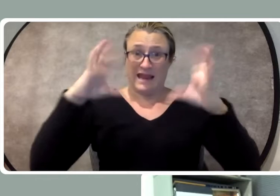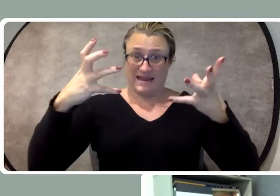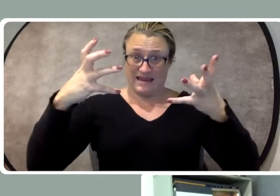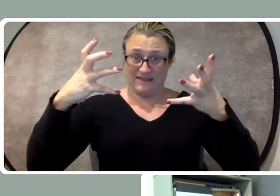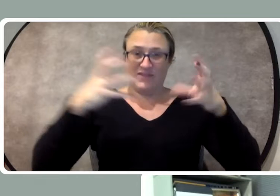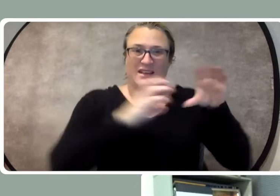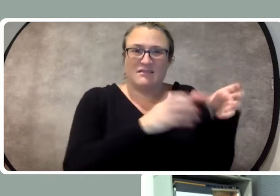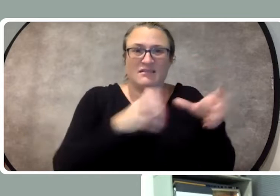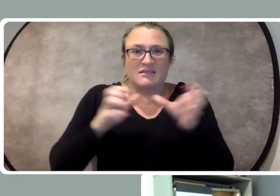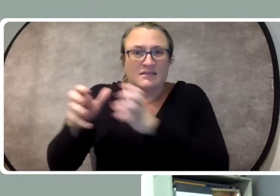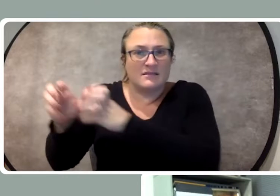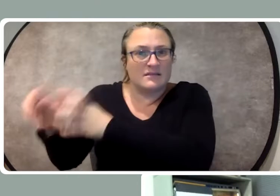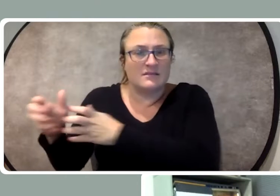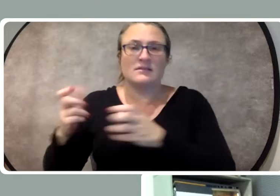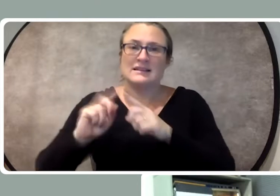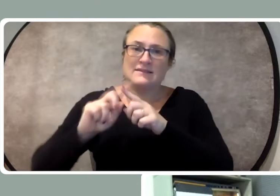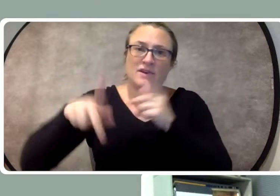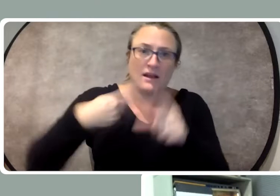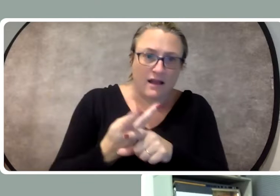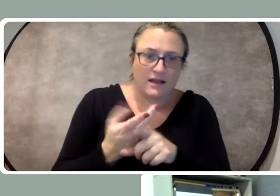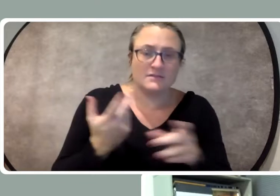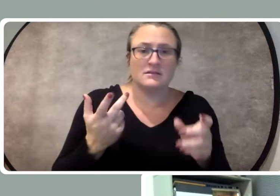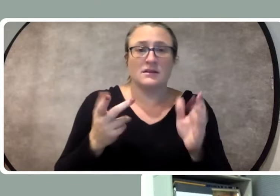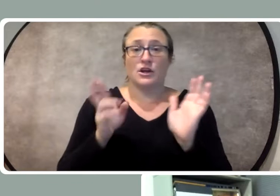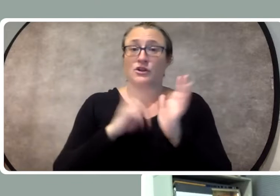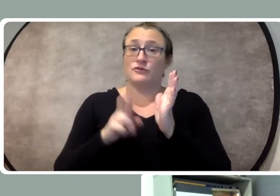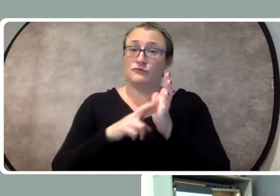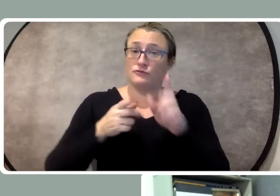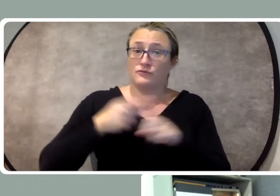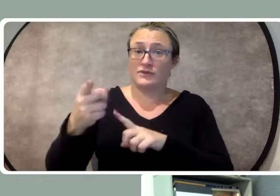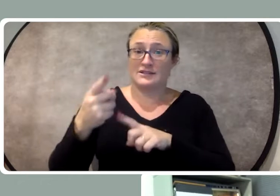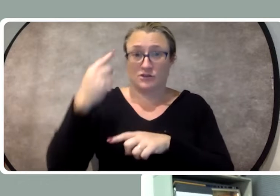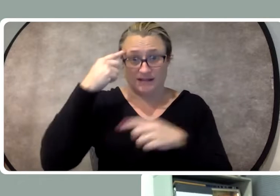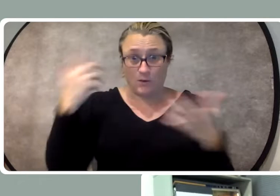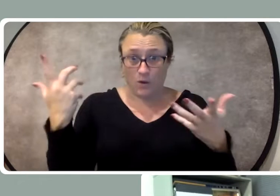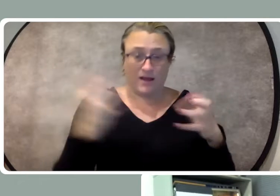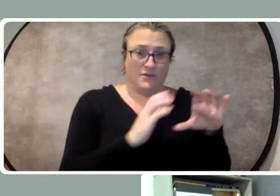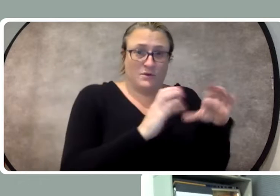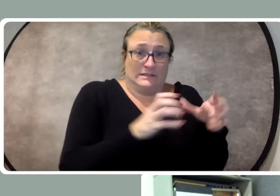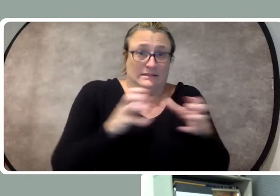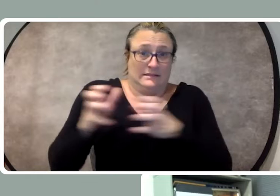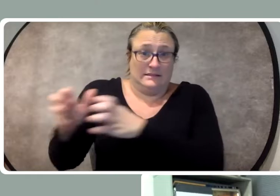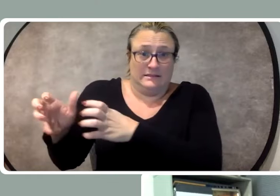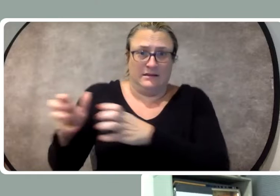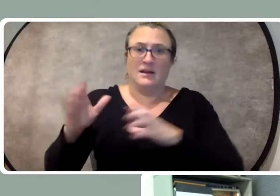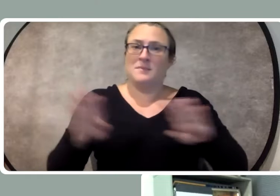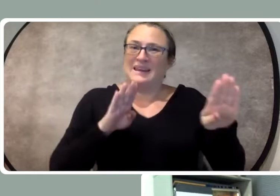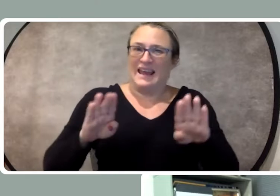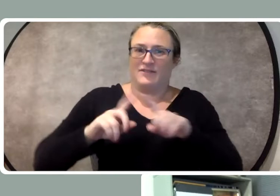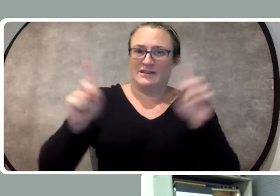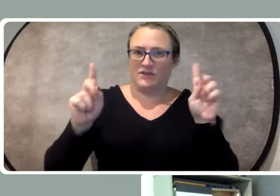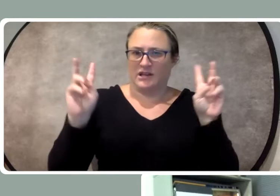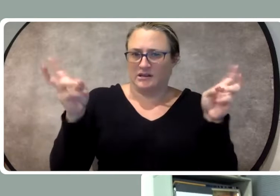And, what we see in the research arena is that these different entities sort of behave differently in the